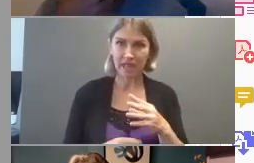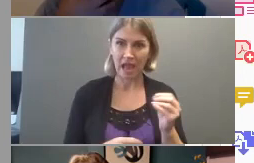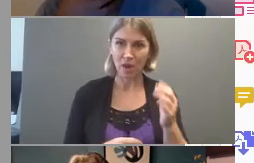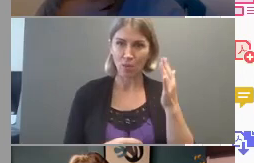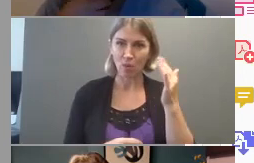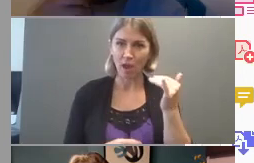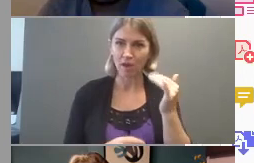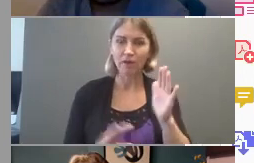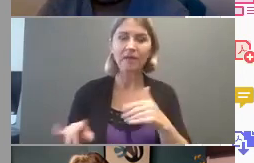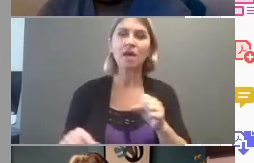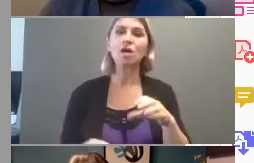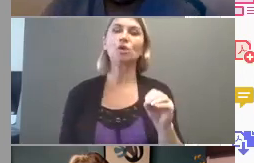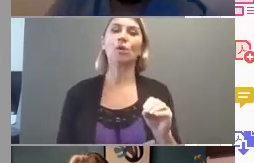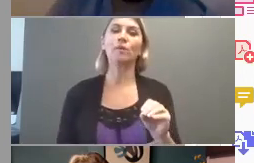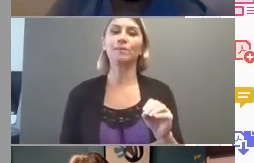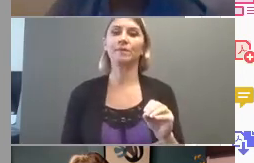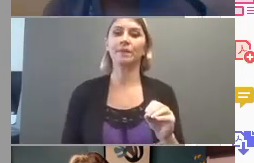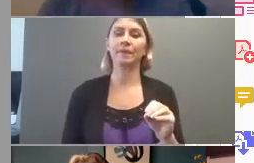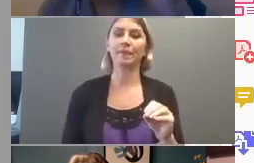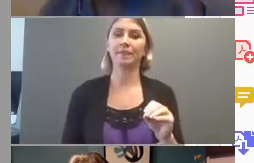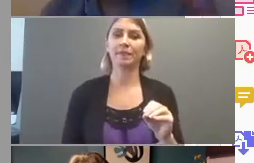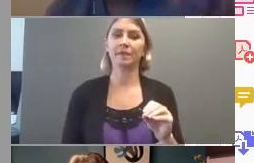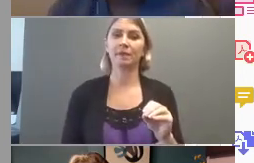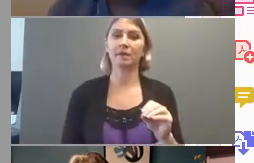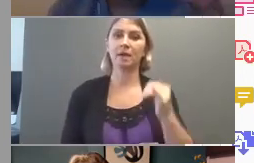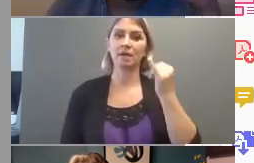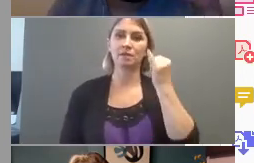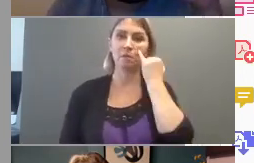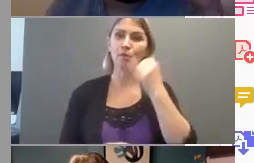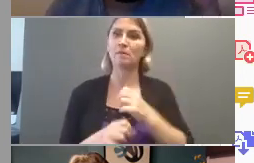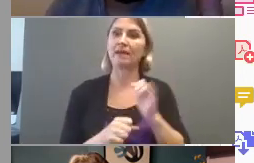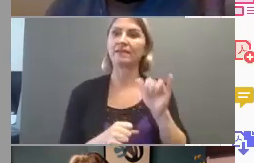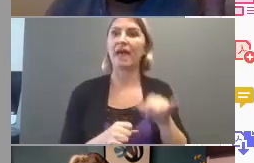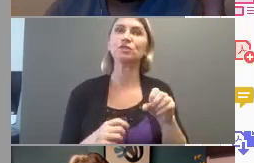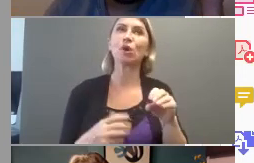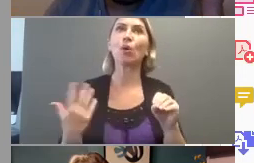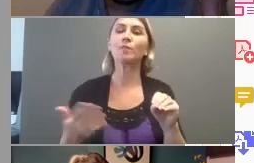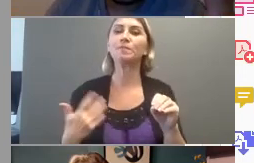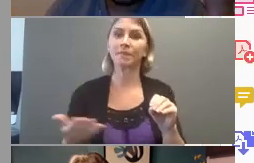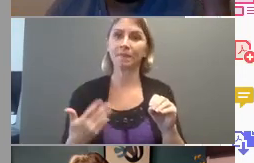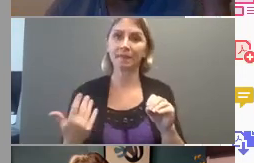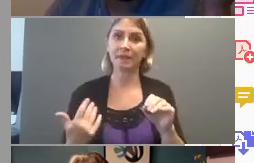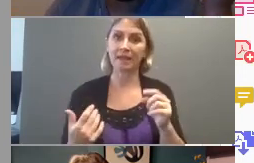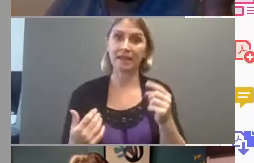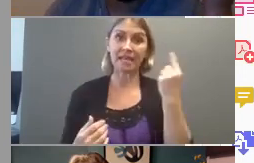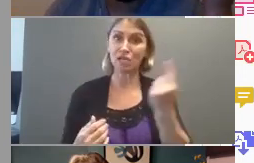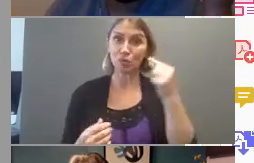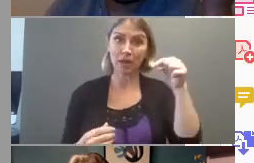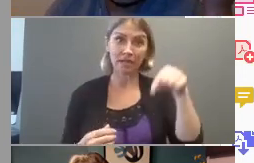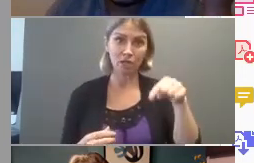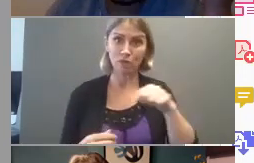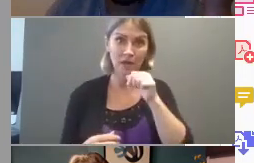does that, okay, so let's take this equation. Is anybody here who does